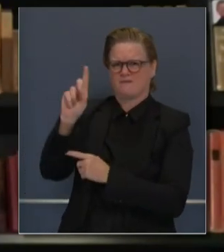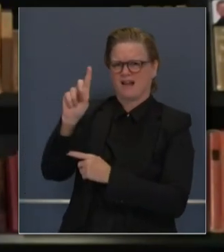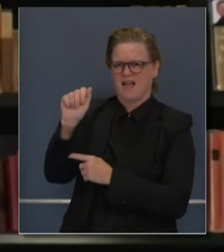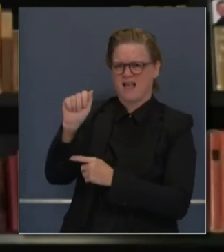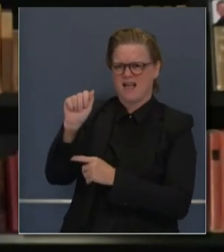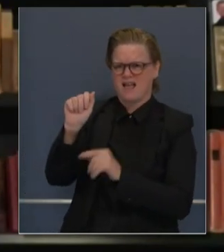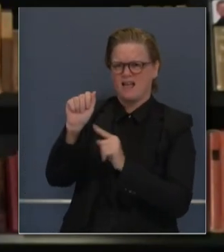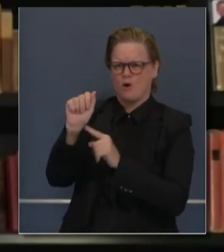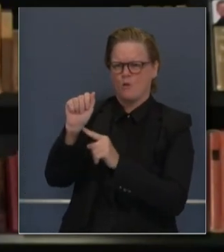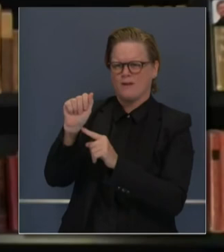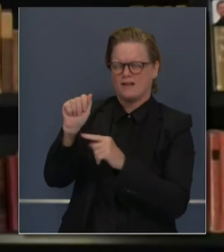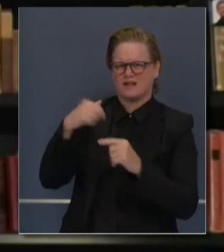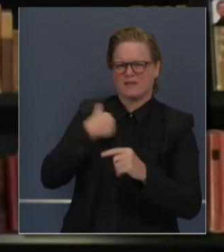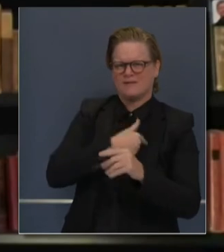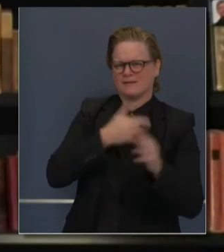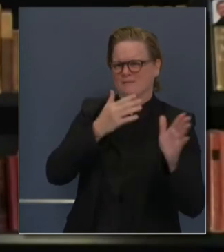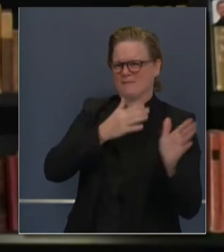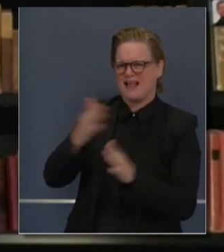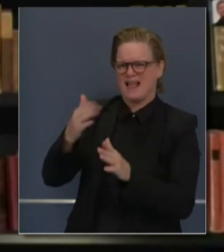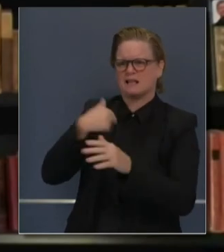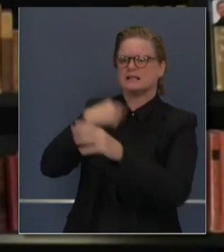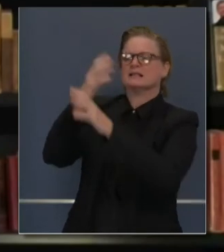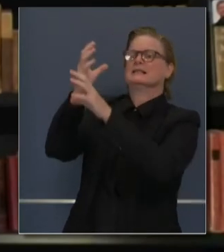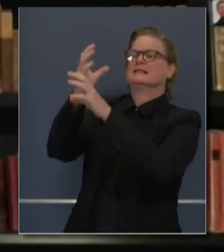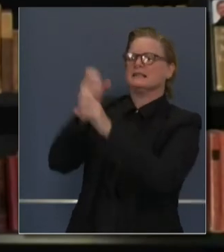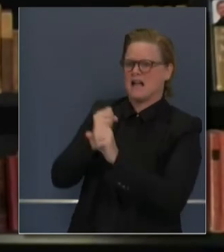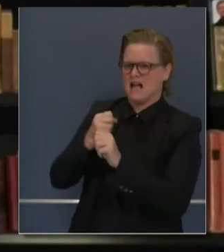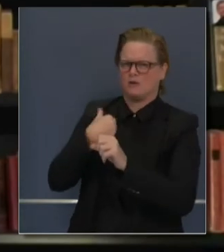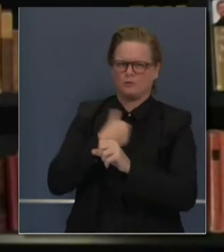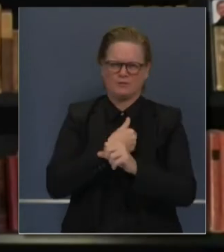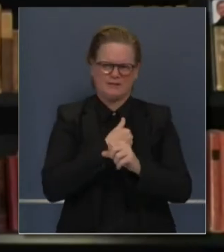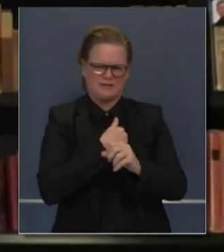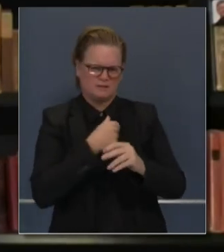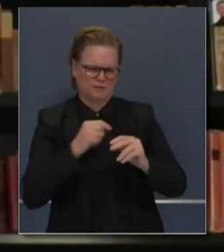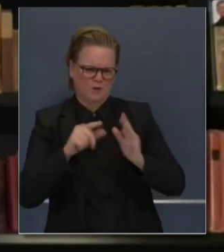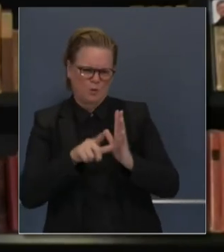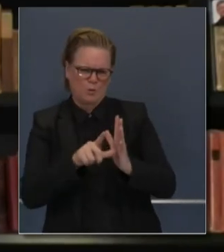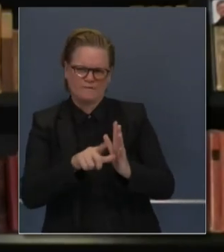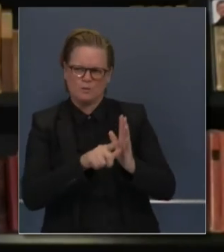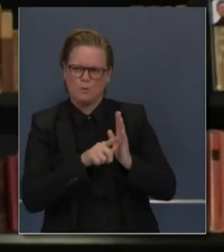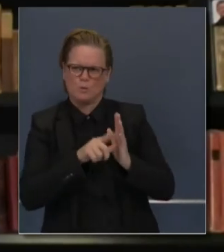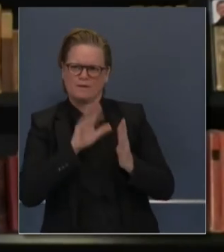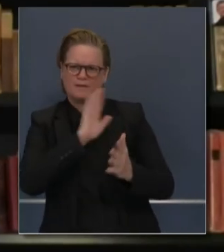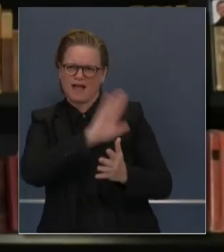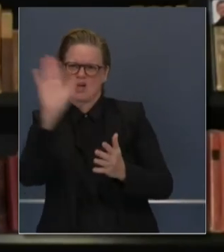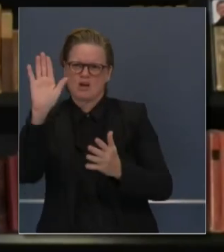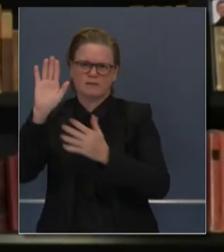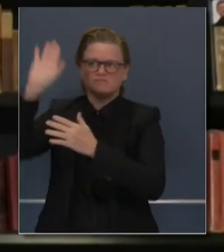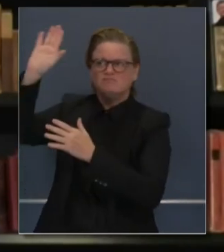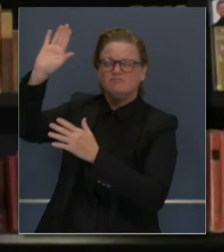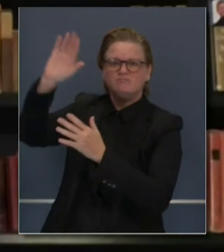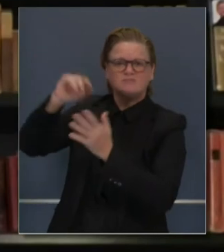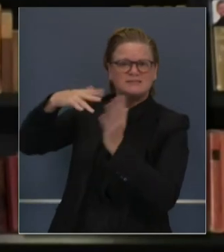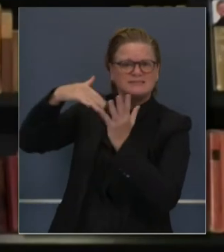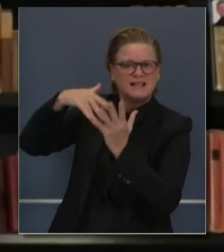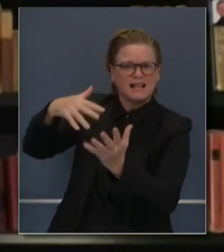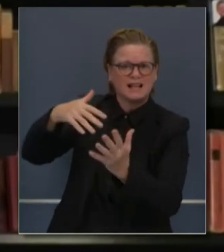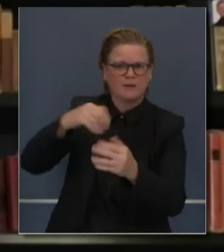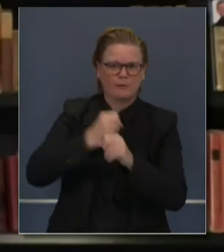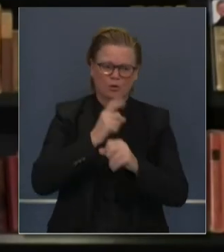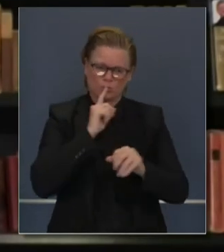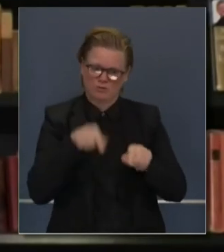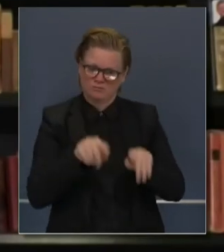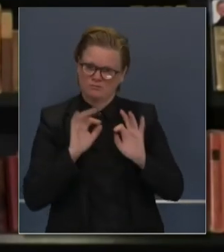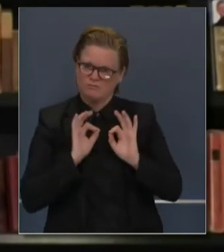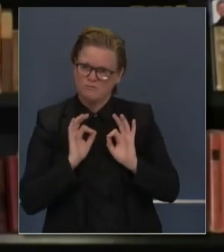trial to come forward, and quickly the scientific safety review committee, an 11-member body, will